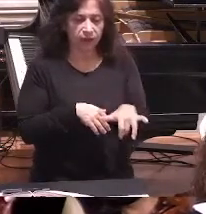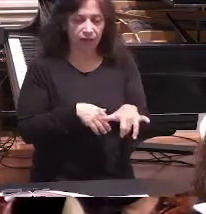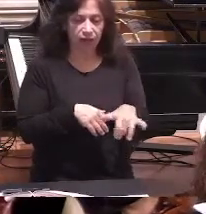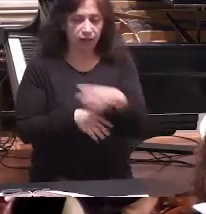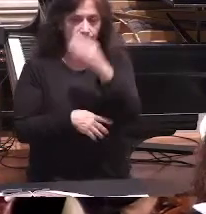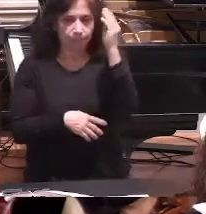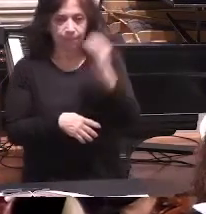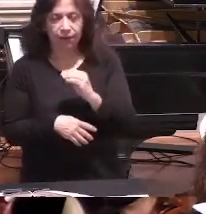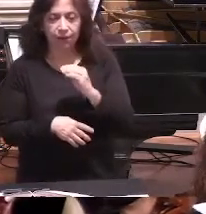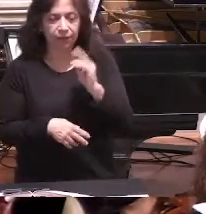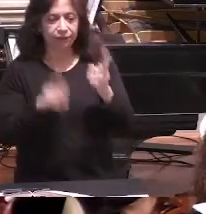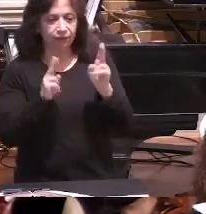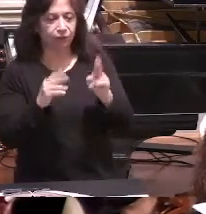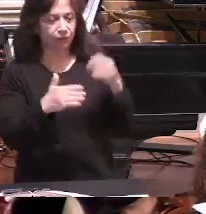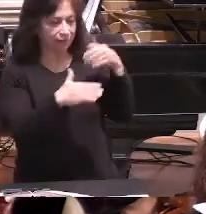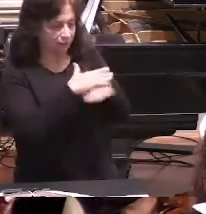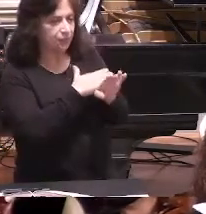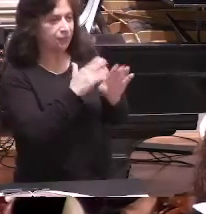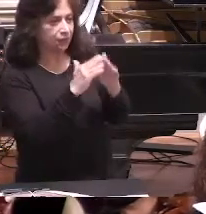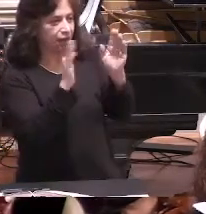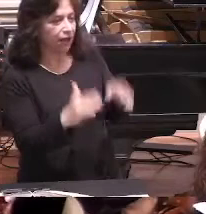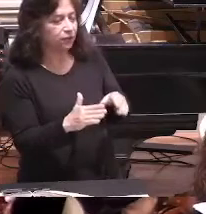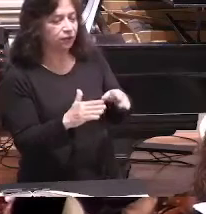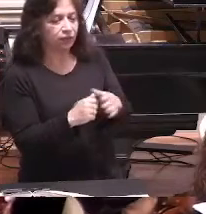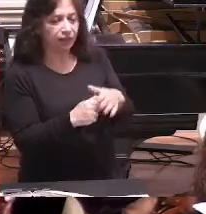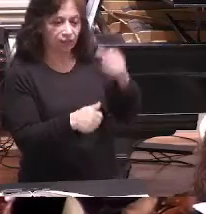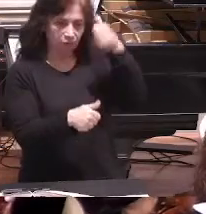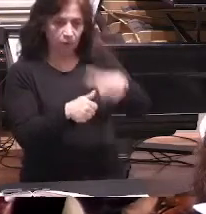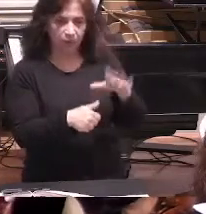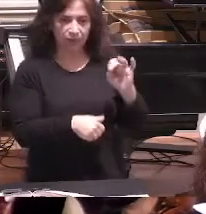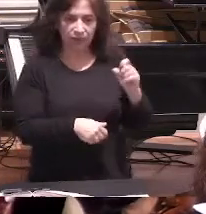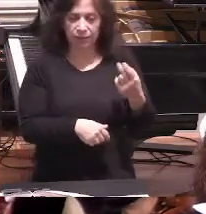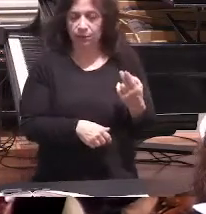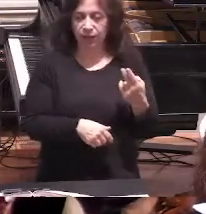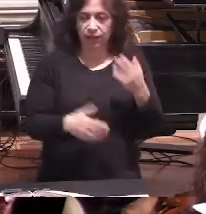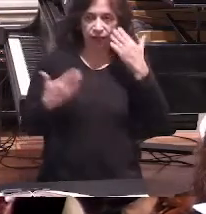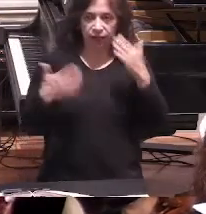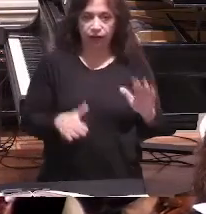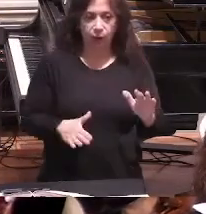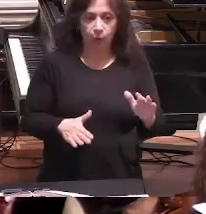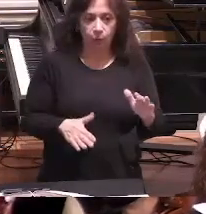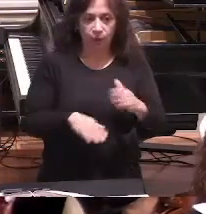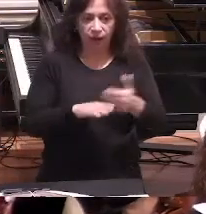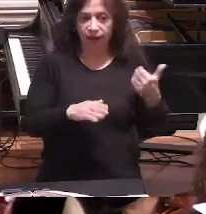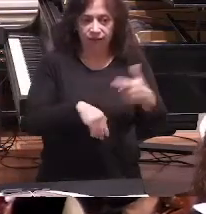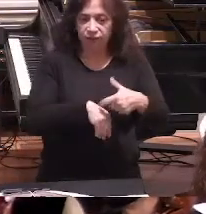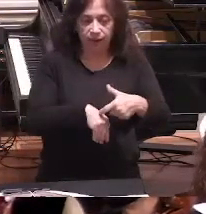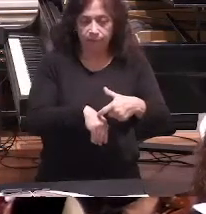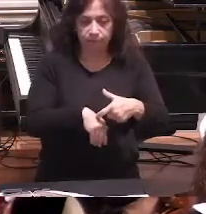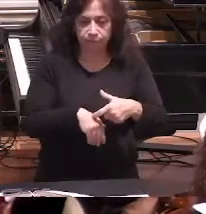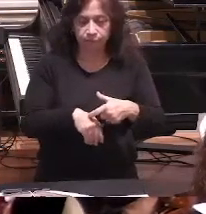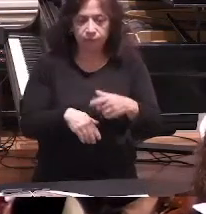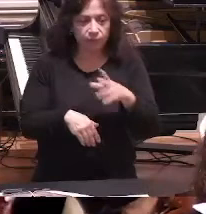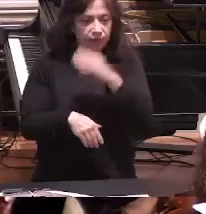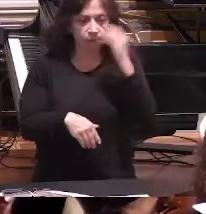Mary rushes into the house, and remember, Elizabeth wouldn't have known. She wouldn't have known Mary